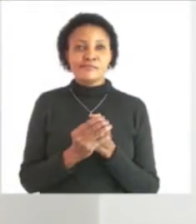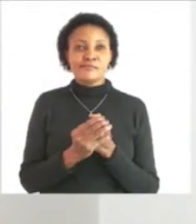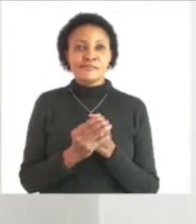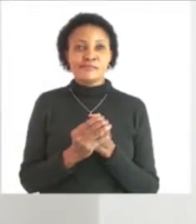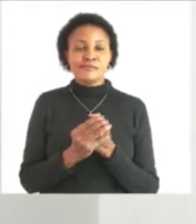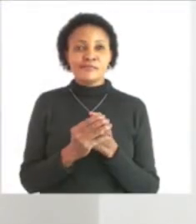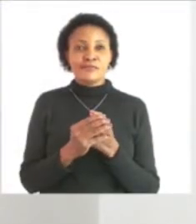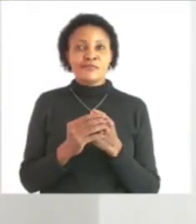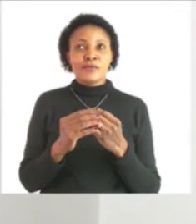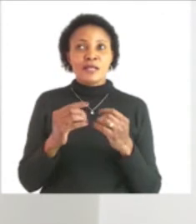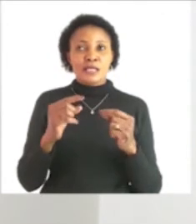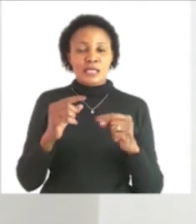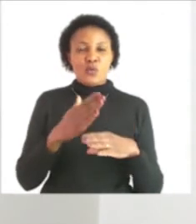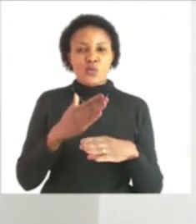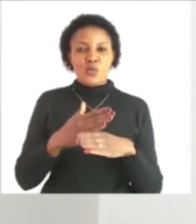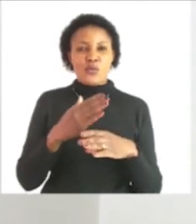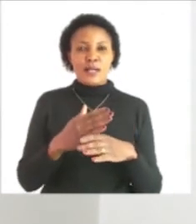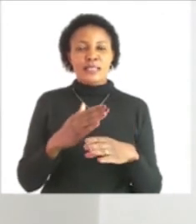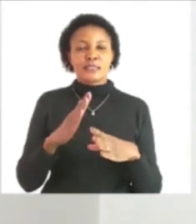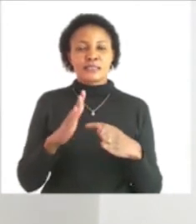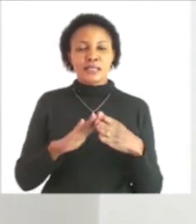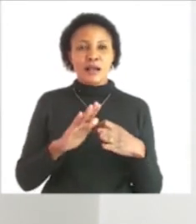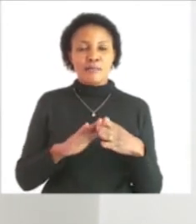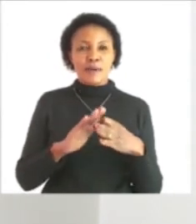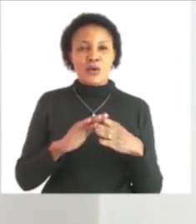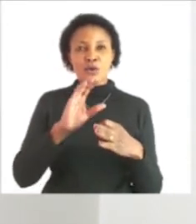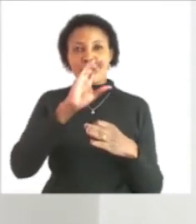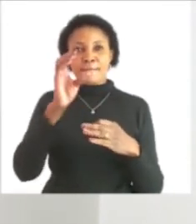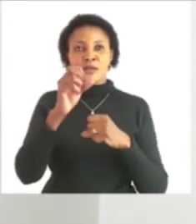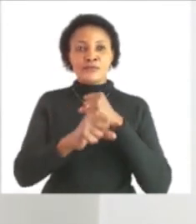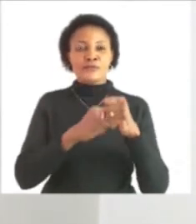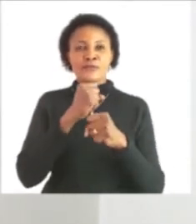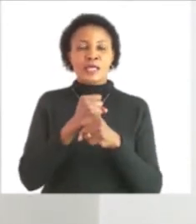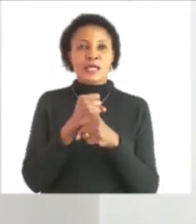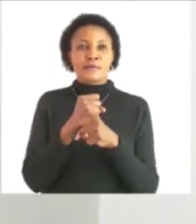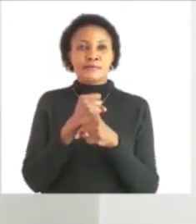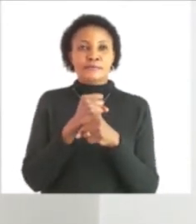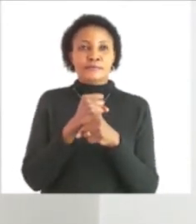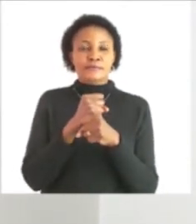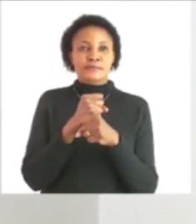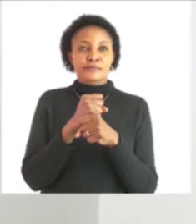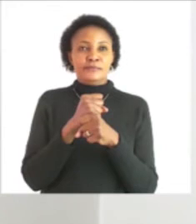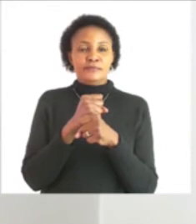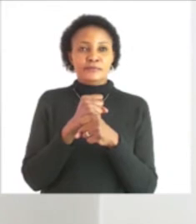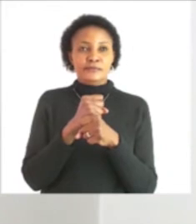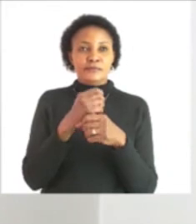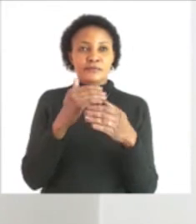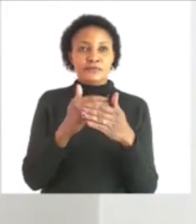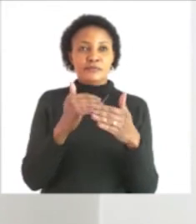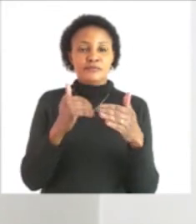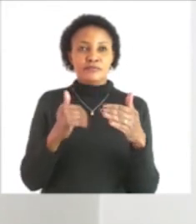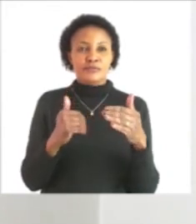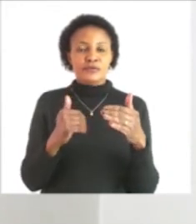This lesson is all about months of the year and in which order we have to place them. But before we go